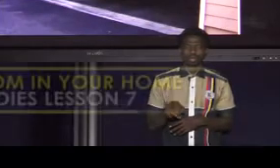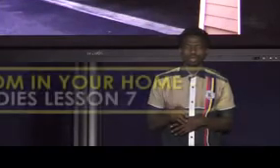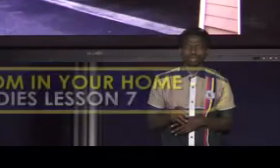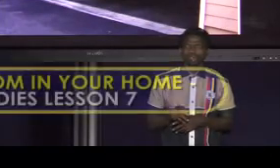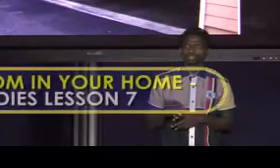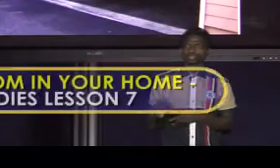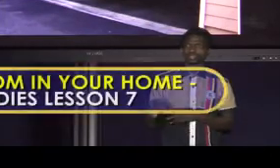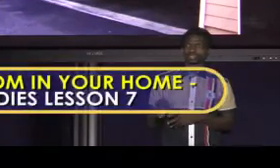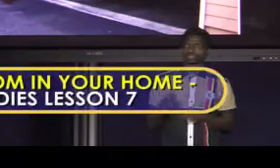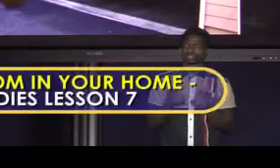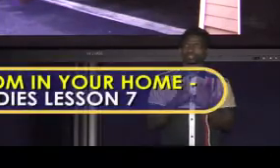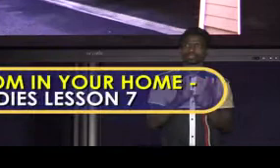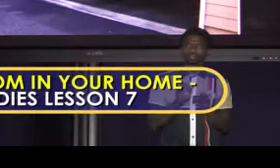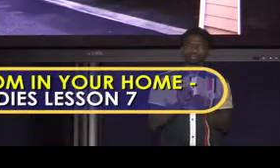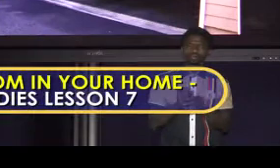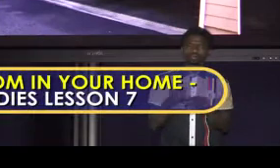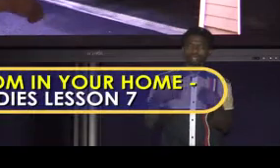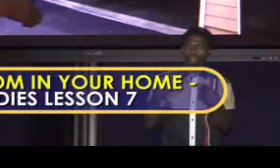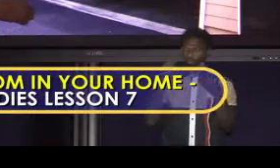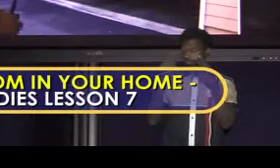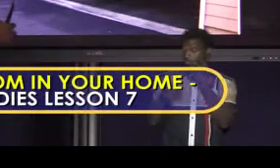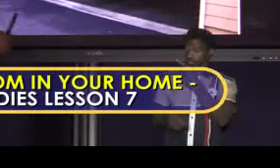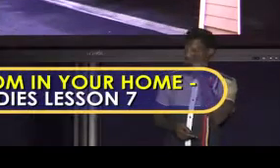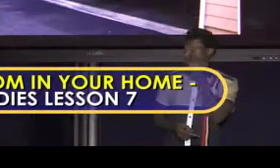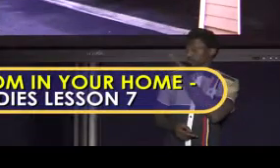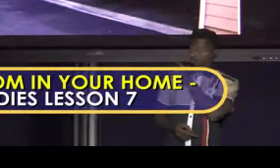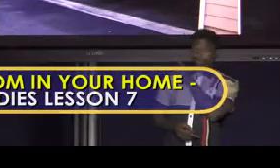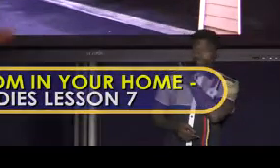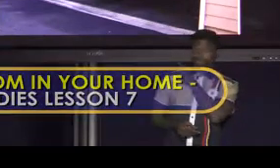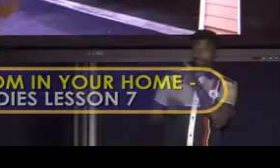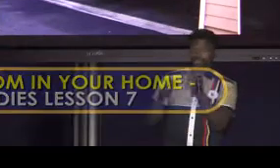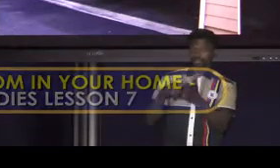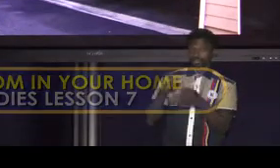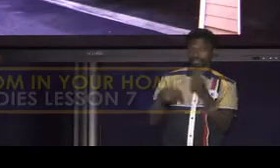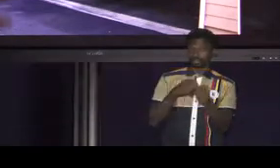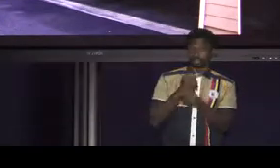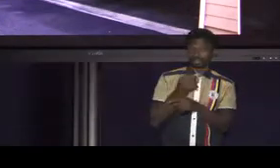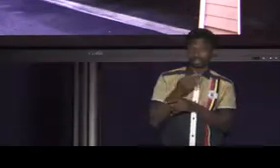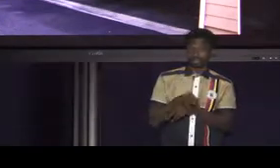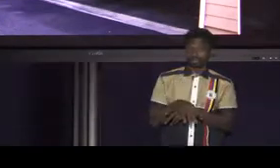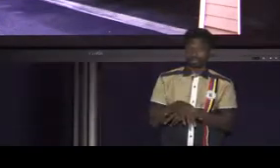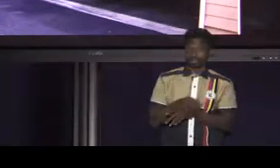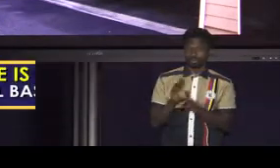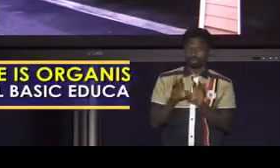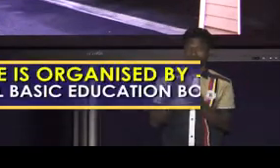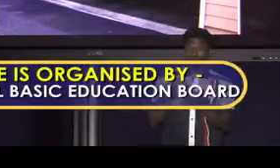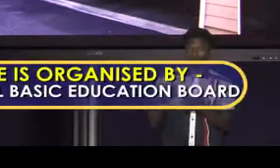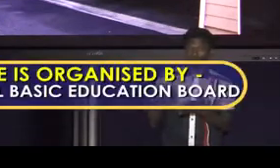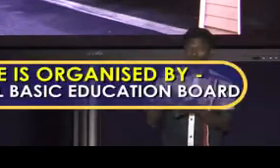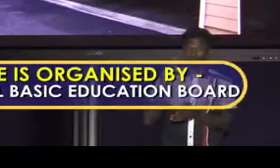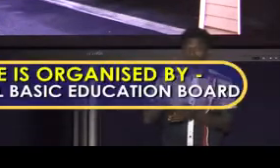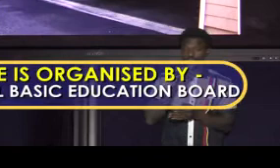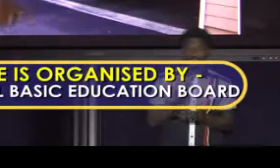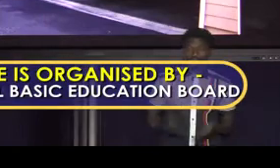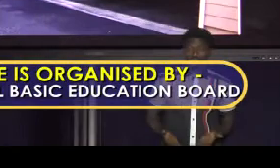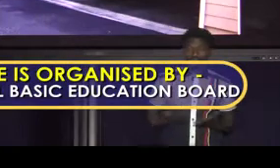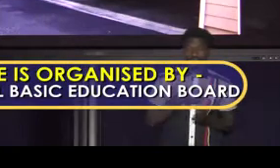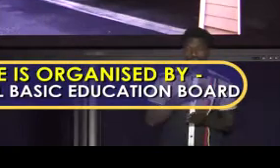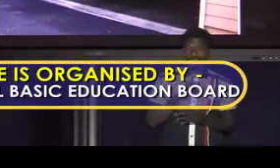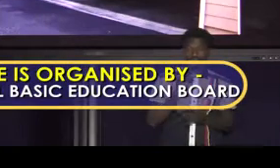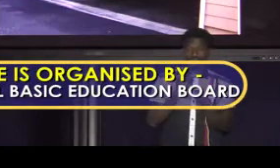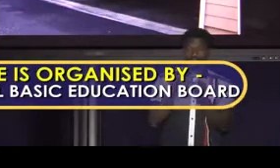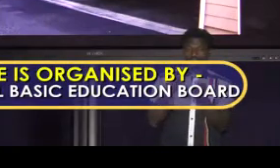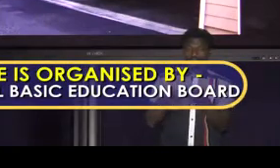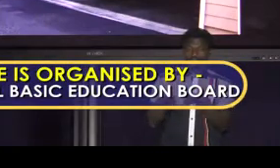pulley system. Have you seen this type of doors before, where the doors will be lifted, then if you want to close it, you pull